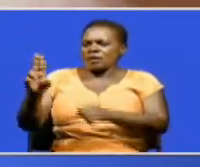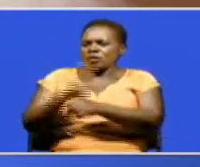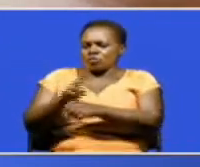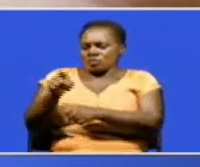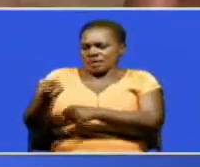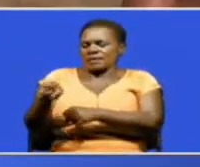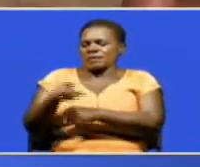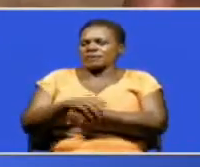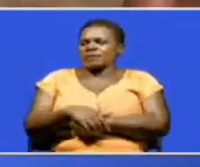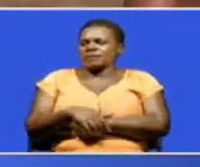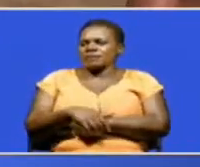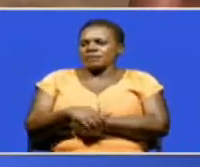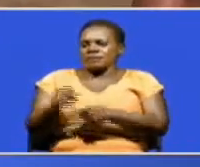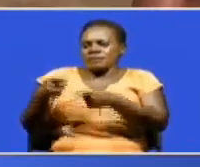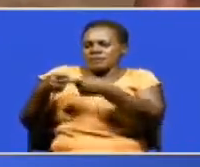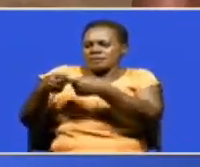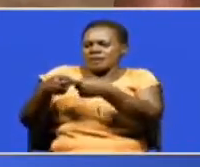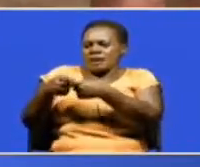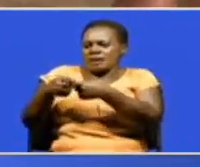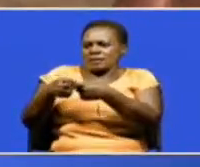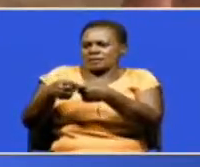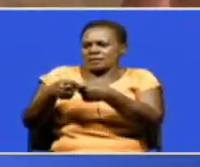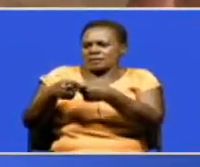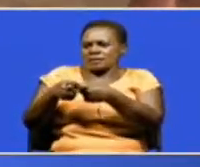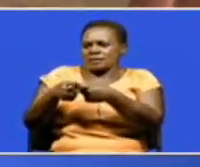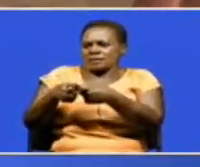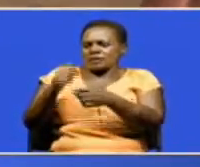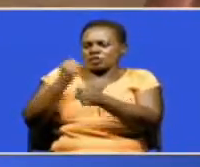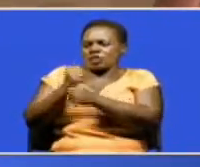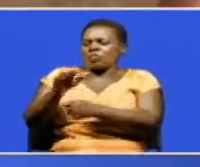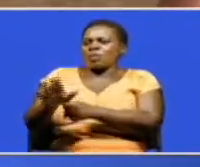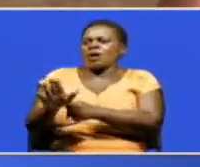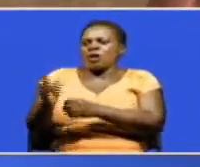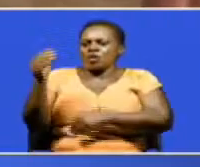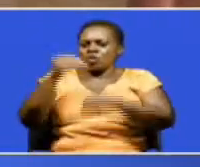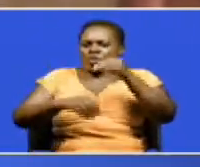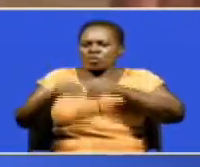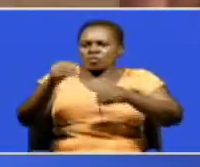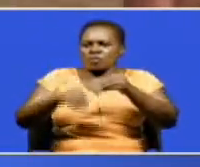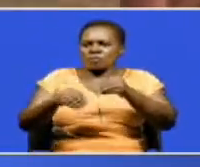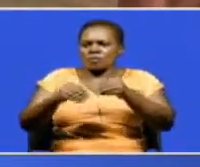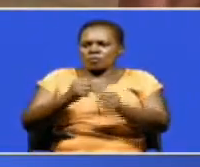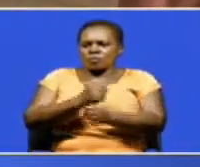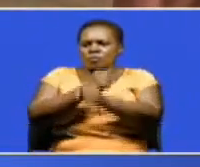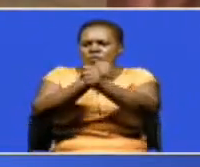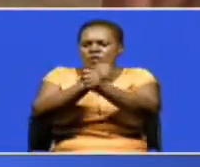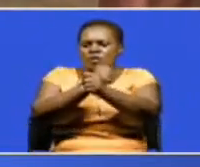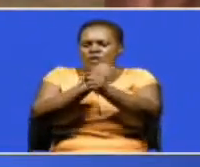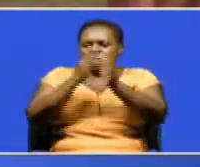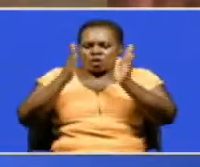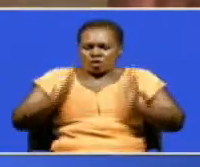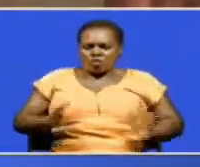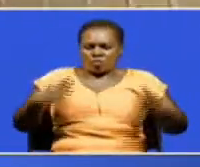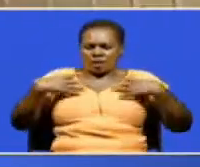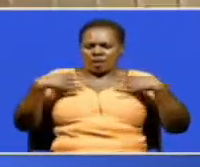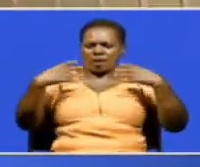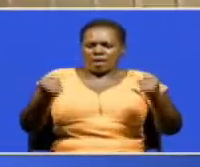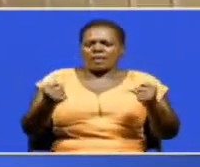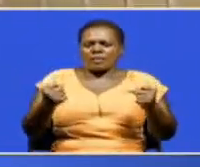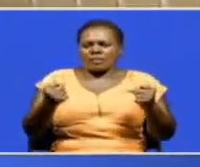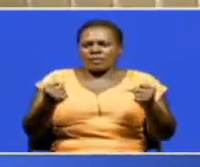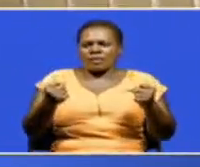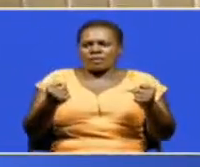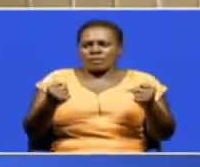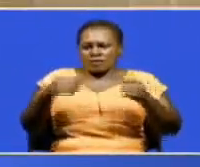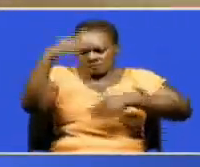purpose. The rats and mice here play their role, contributing in guarding human health as it evolves.